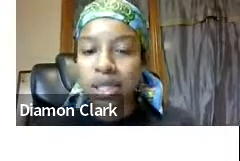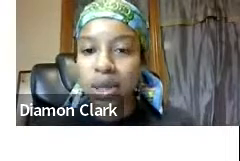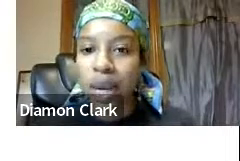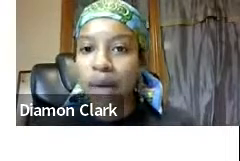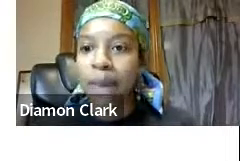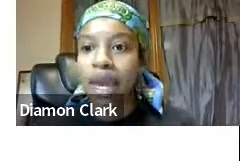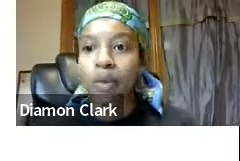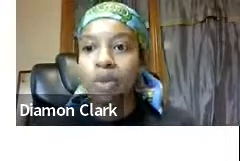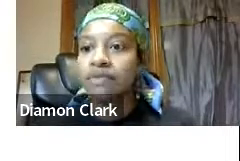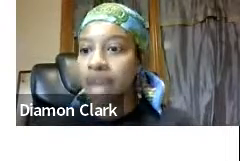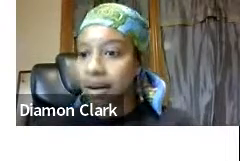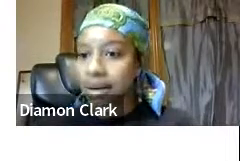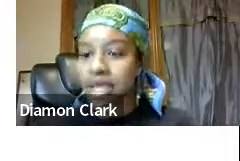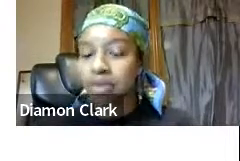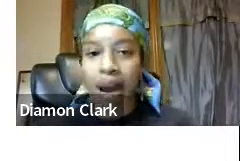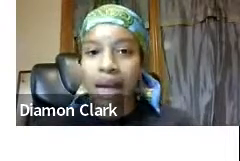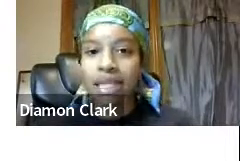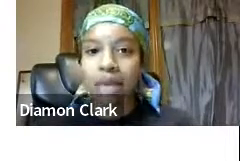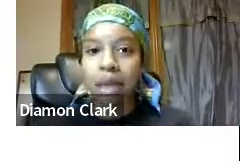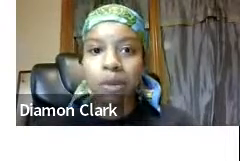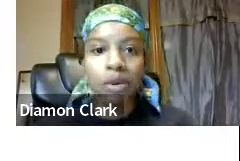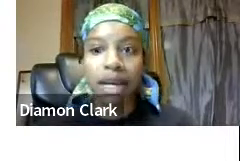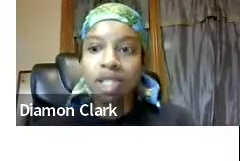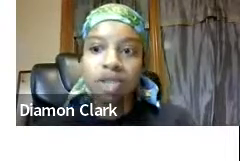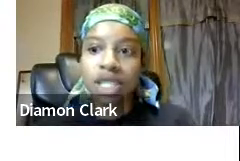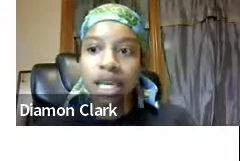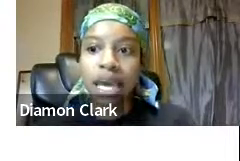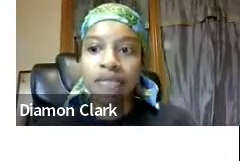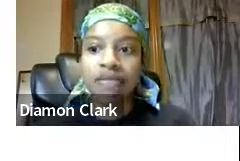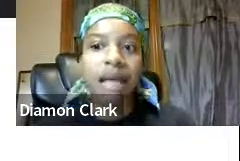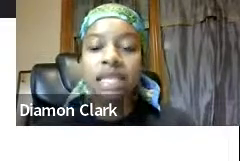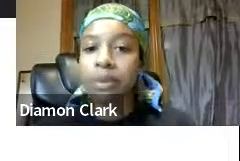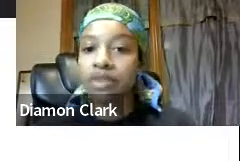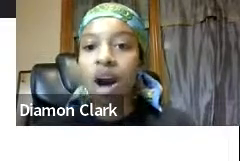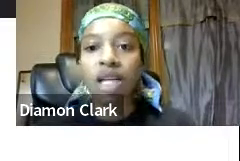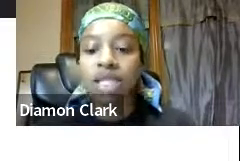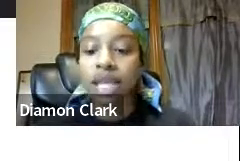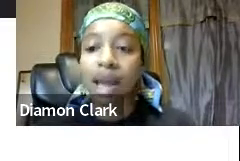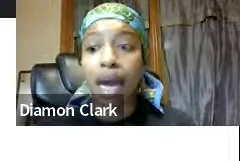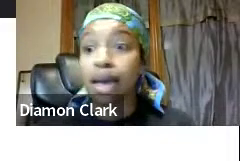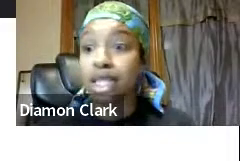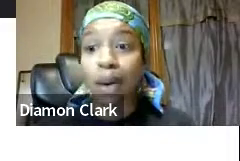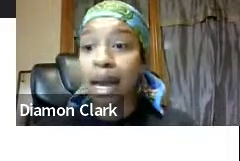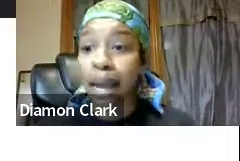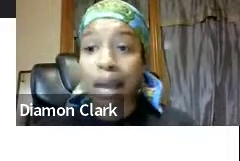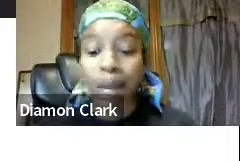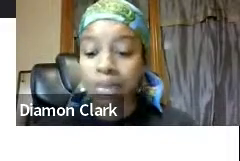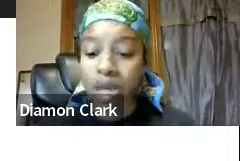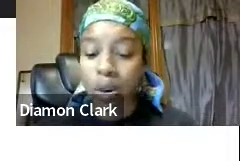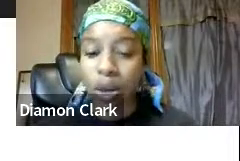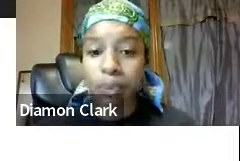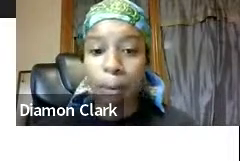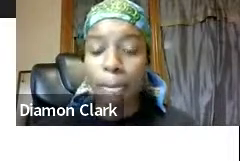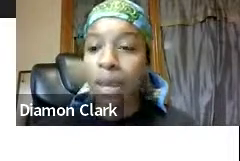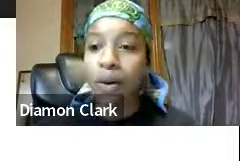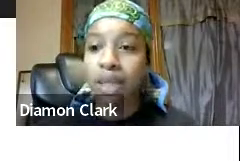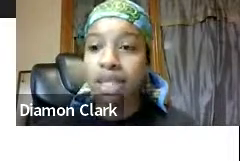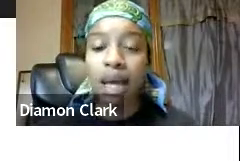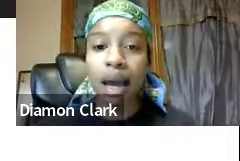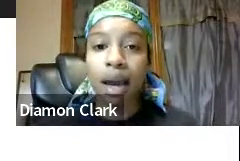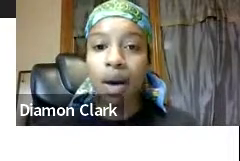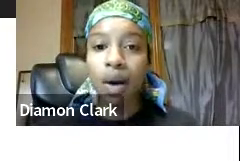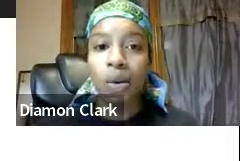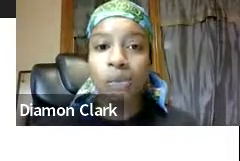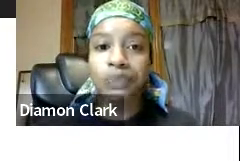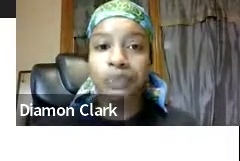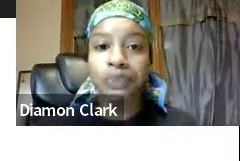on Instagram and was very surprised that people were interested in that type of content. So I kept it going. Once